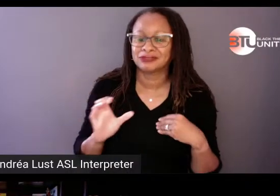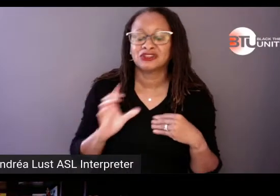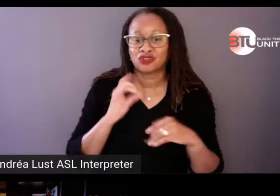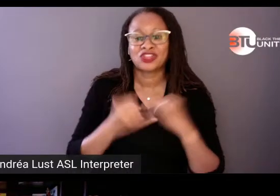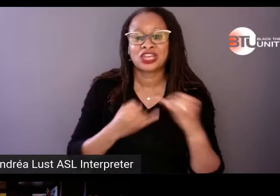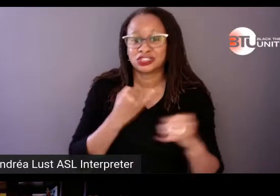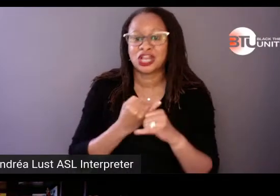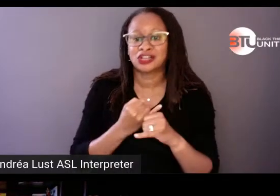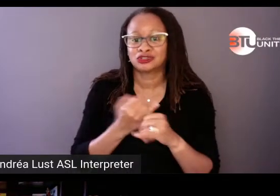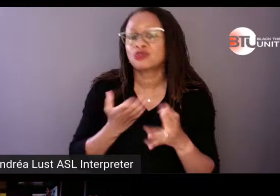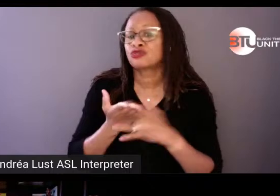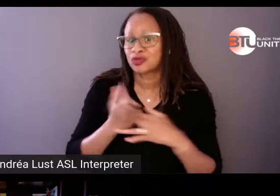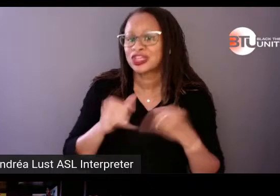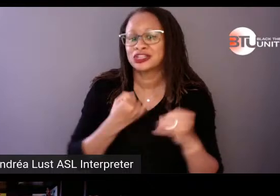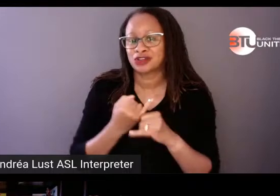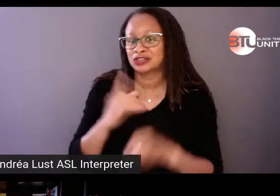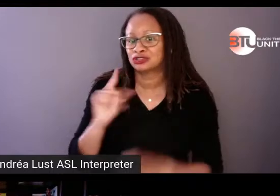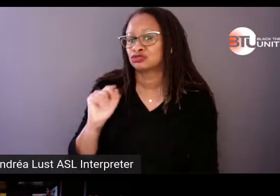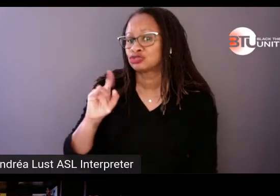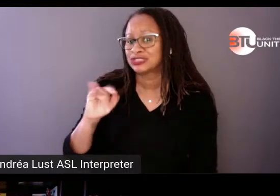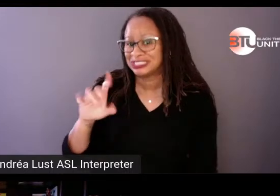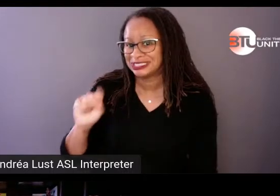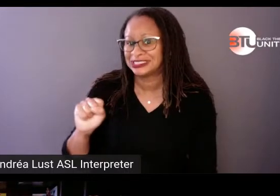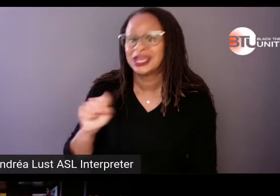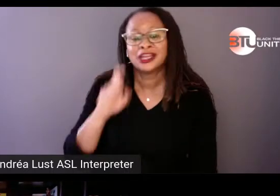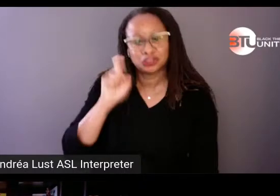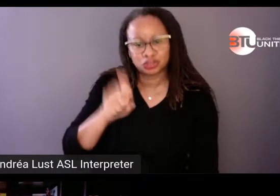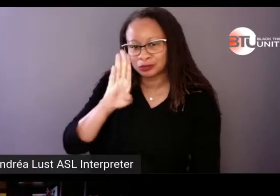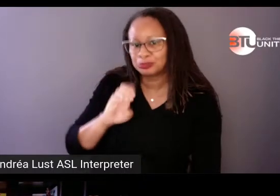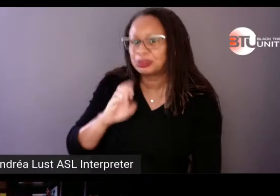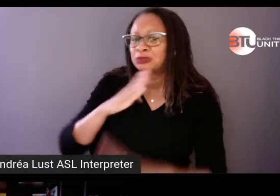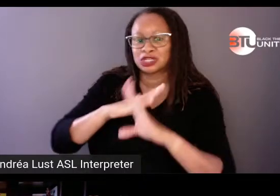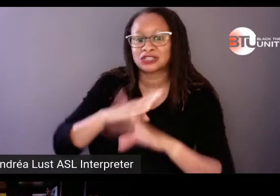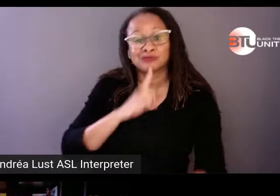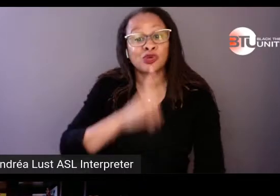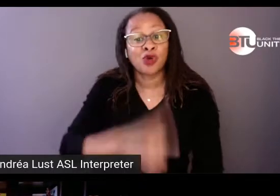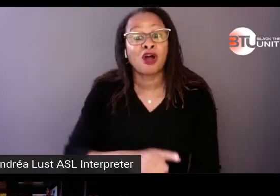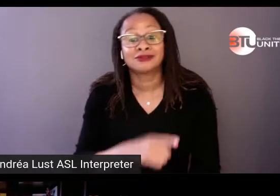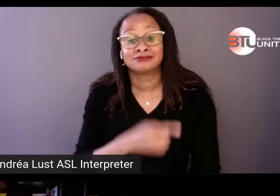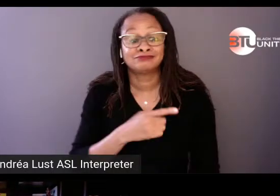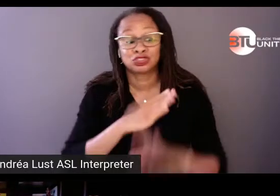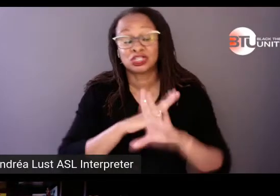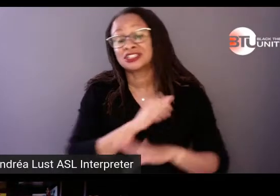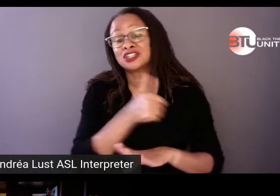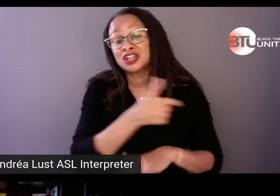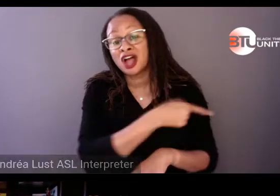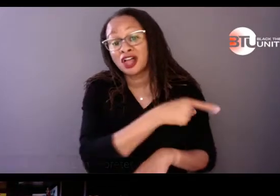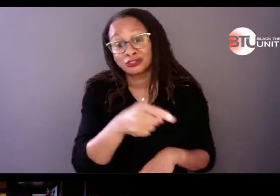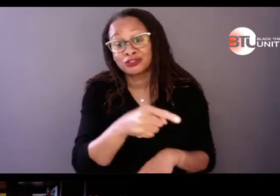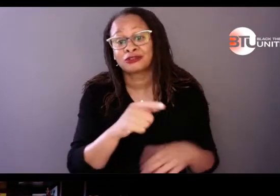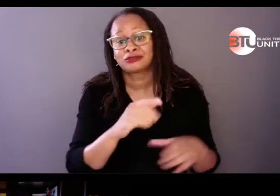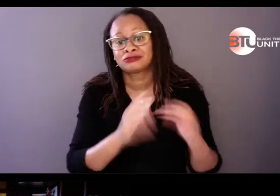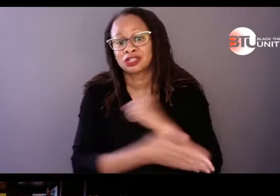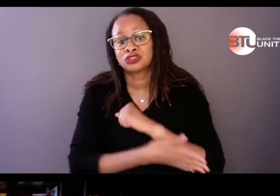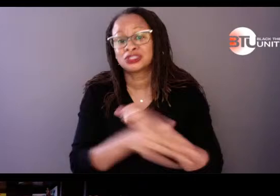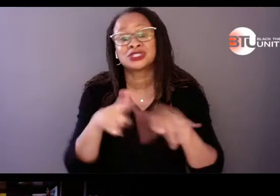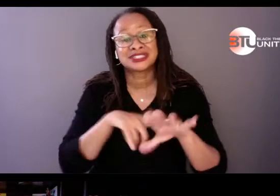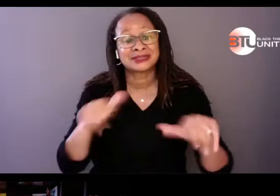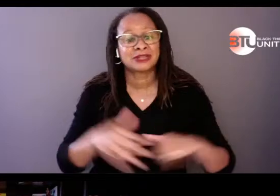treaties, and you should be protected. You are protected in those other countries and can enforce your rights there.